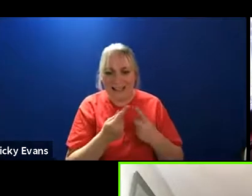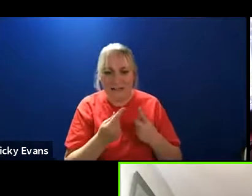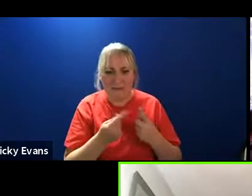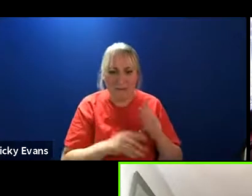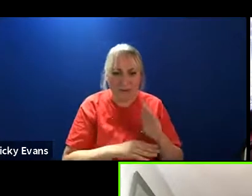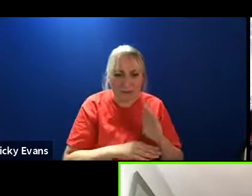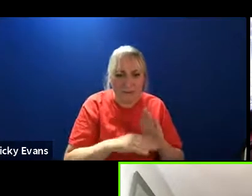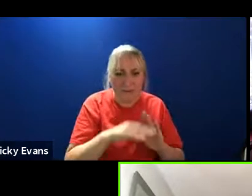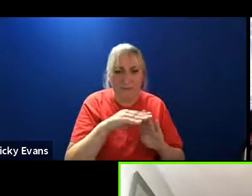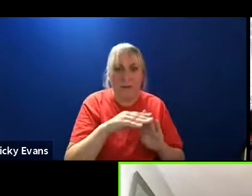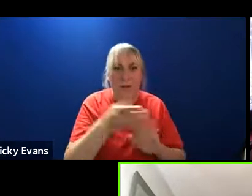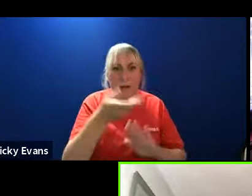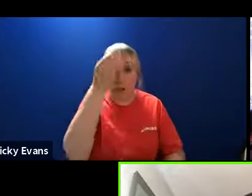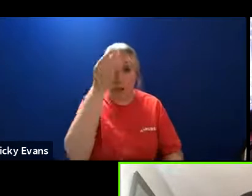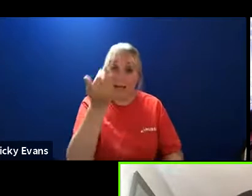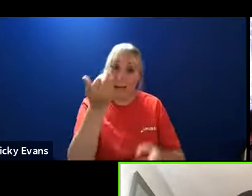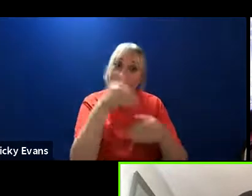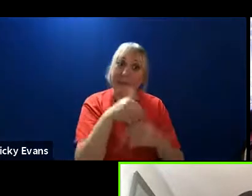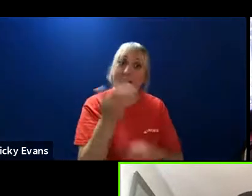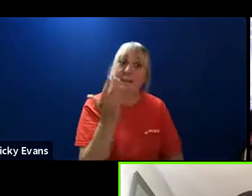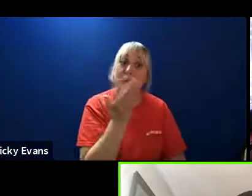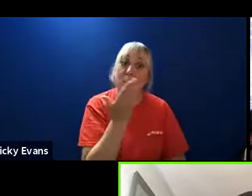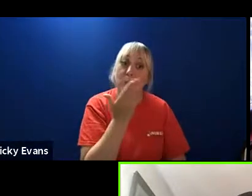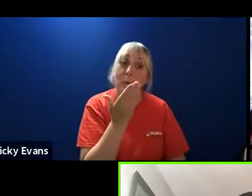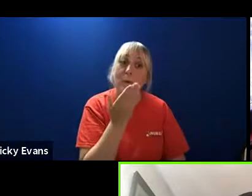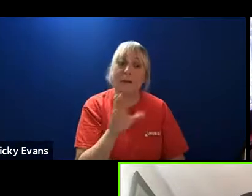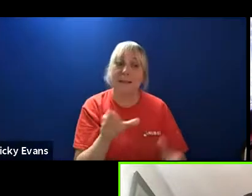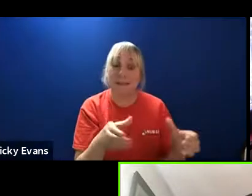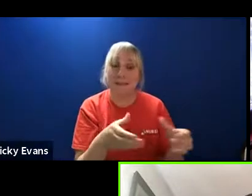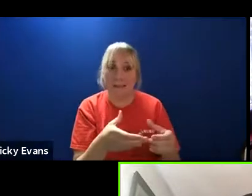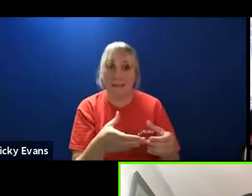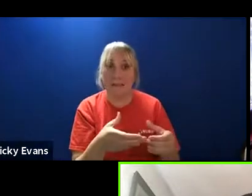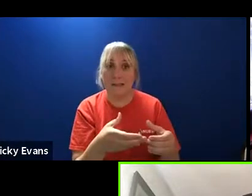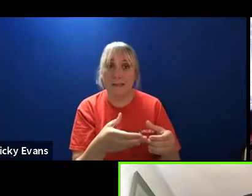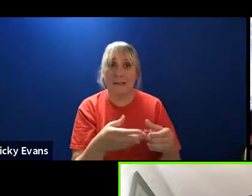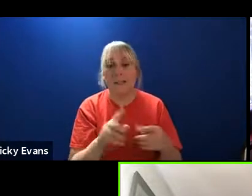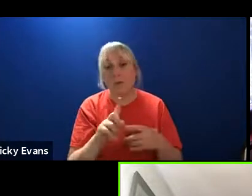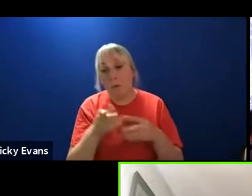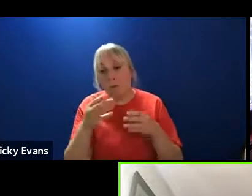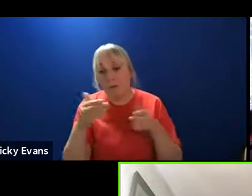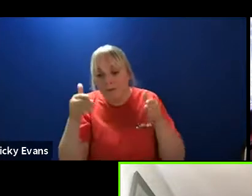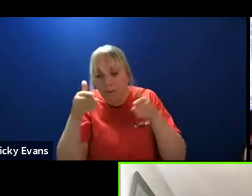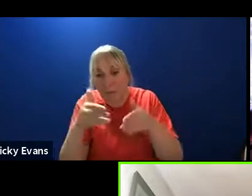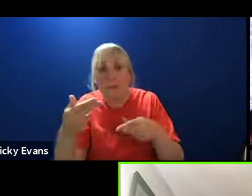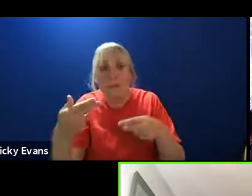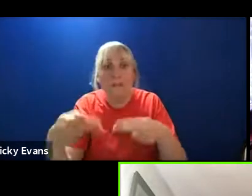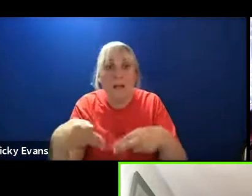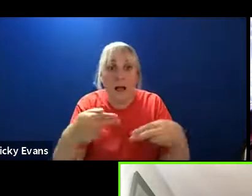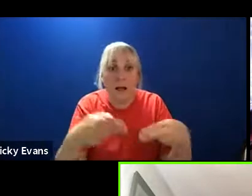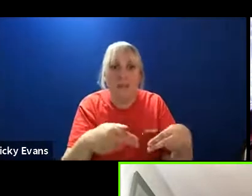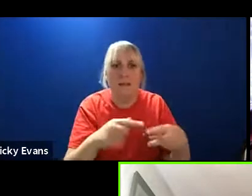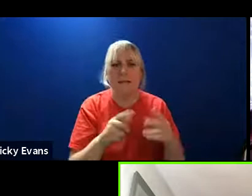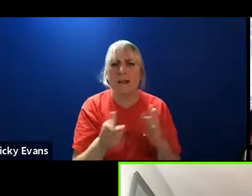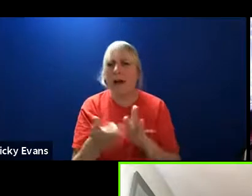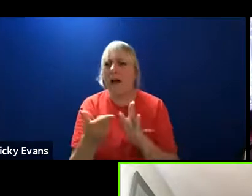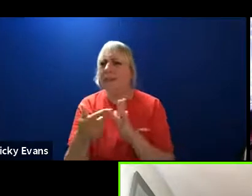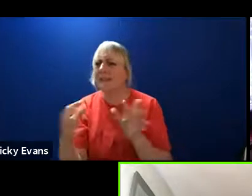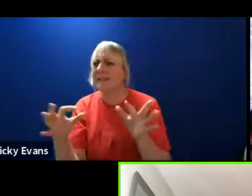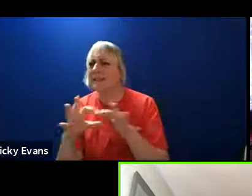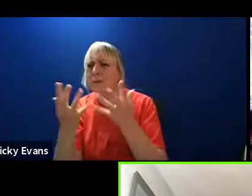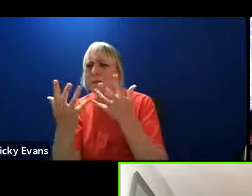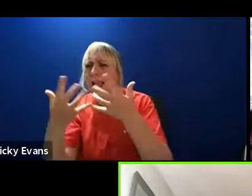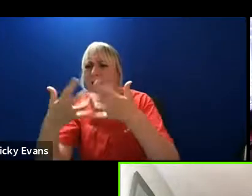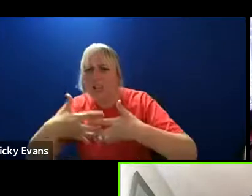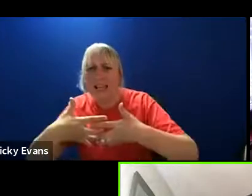So and that, though I focused on dance, I think that related to engineering and other streams.